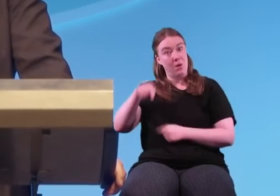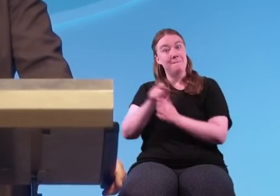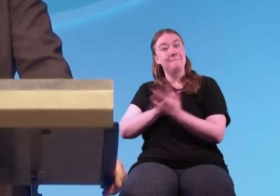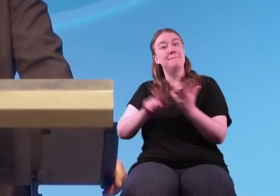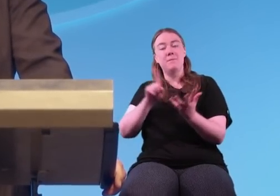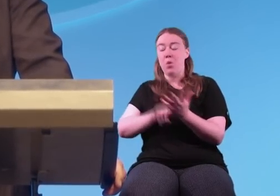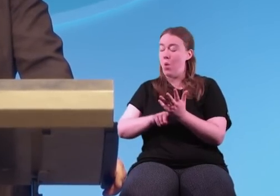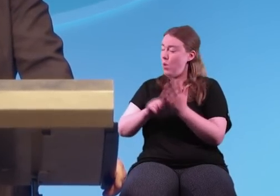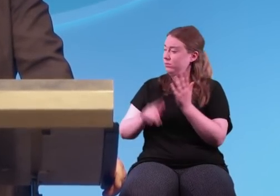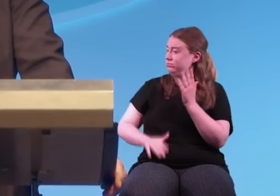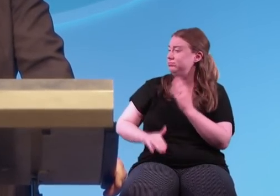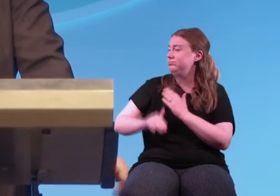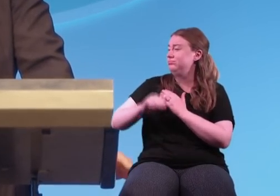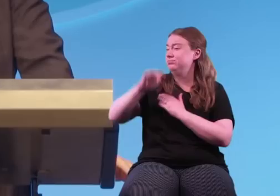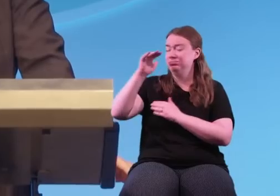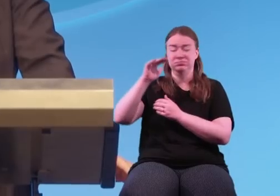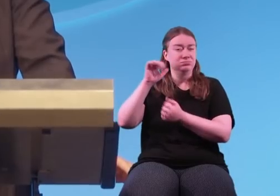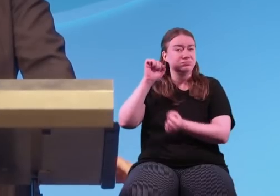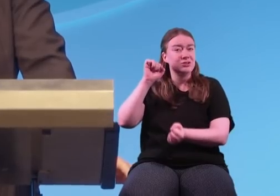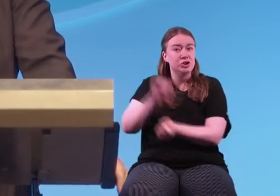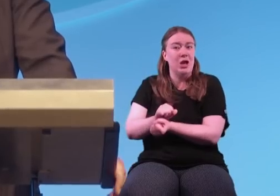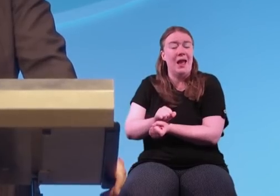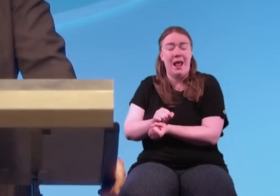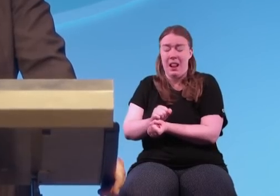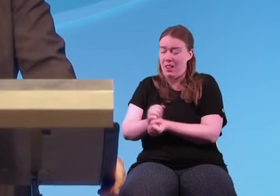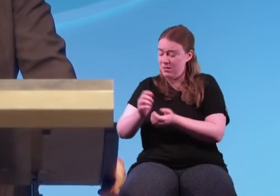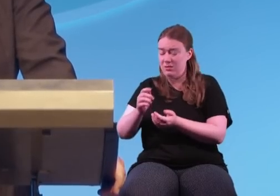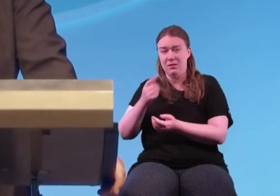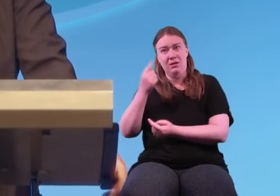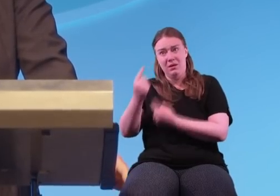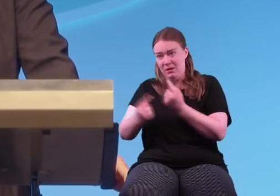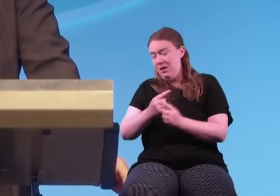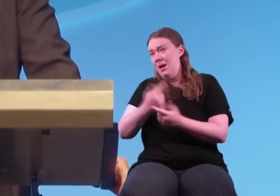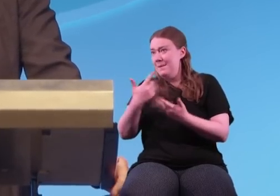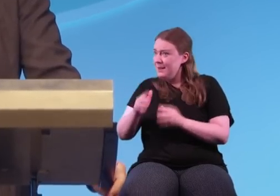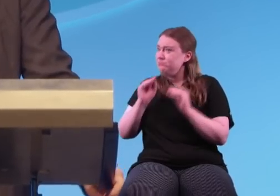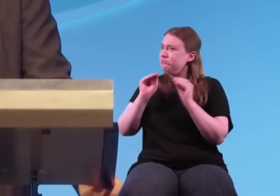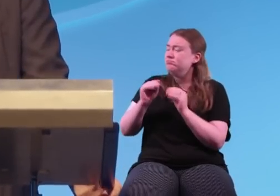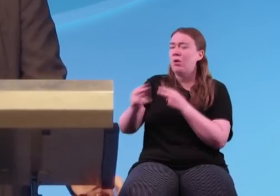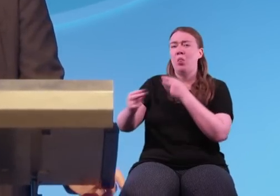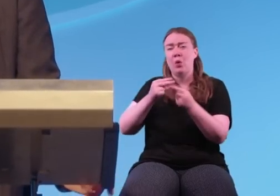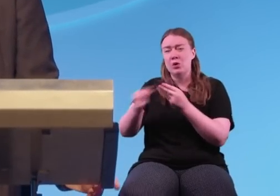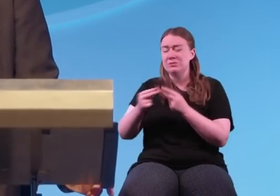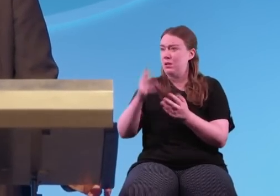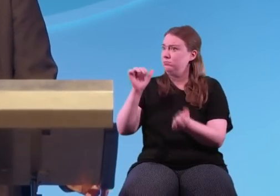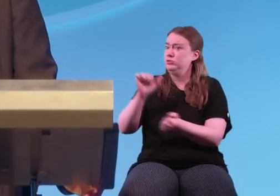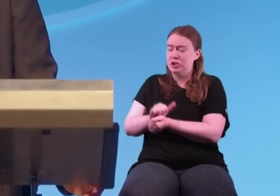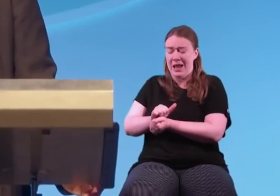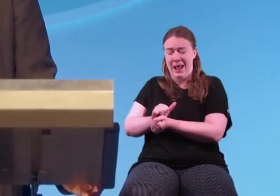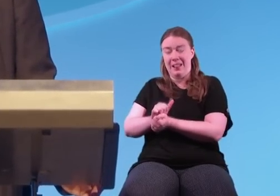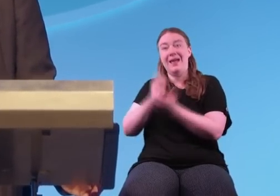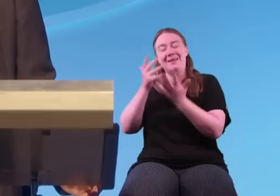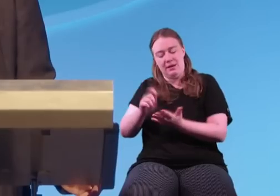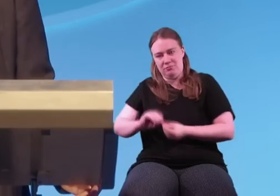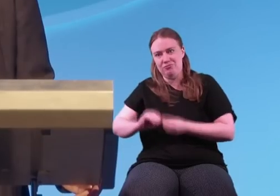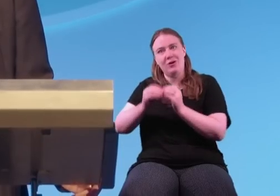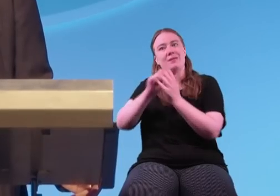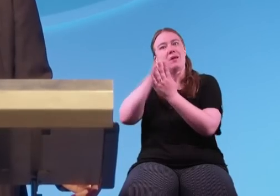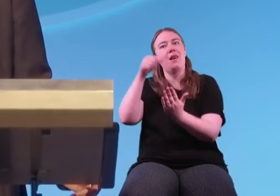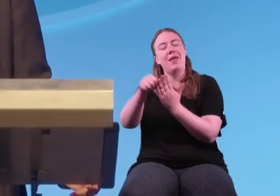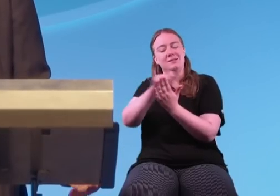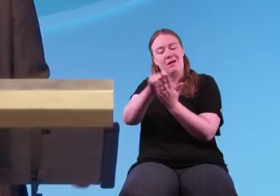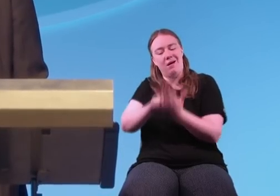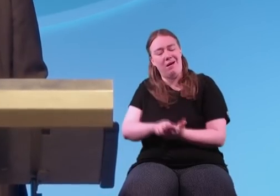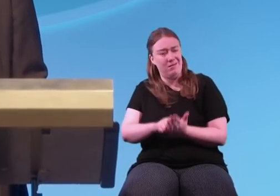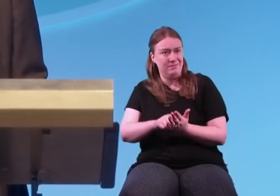because of his commitment to the gospel, pens this letter and begins in verses 1 and 2 with a straightforward